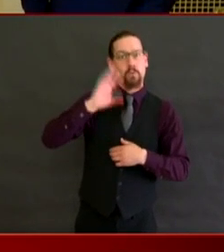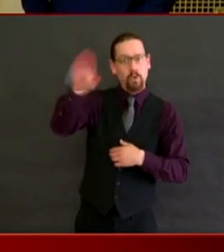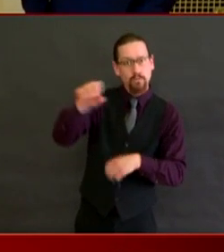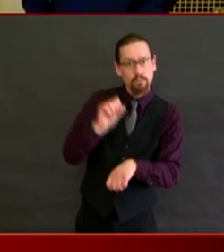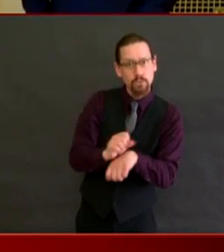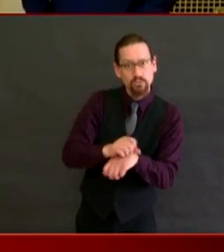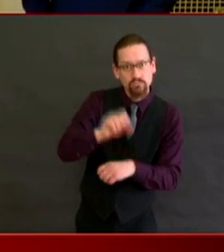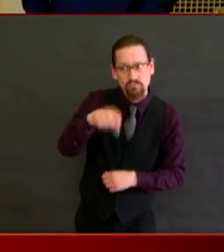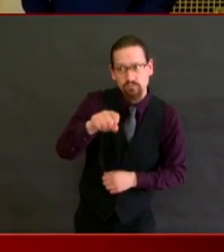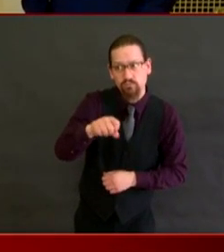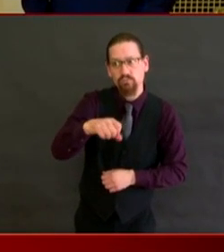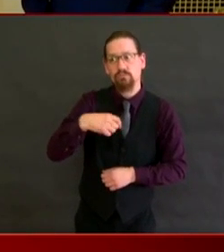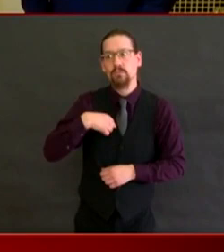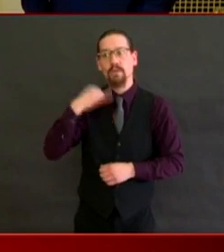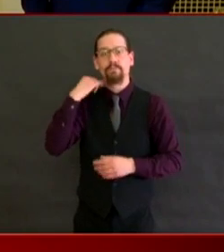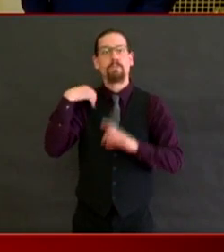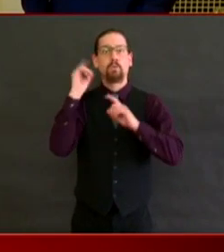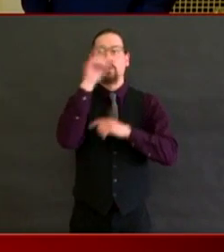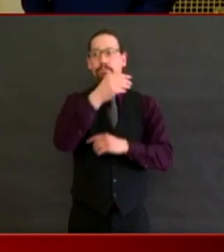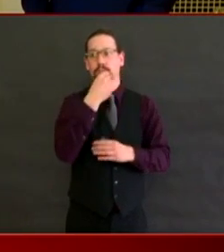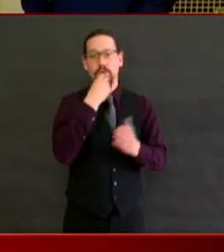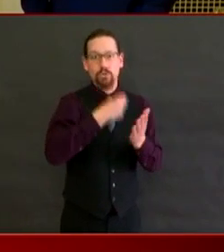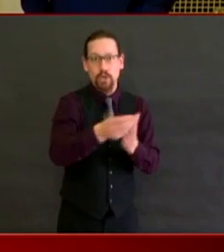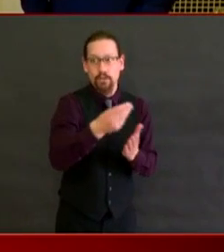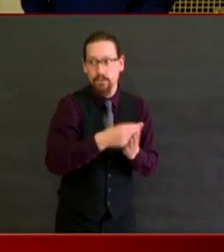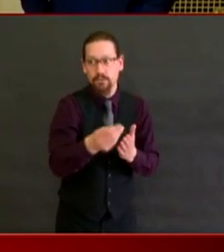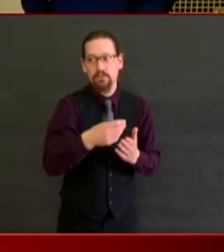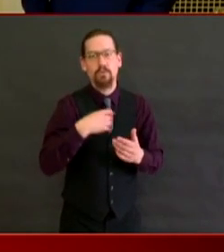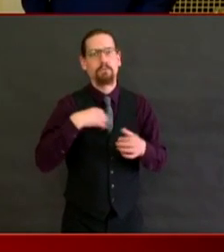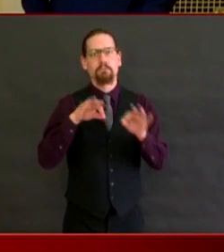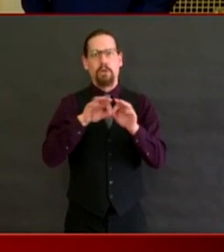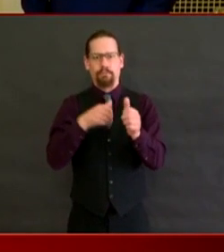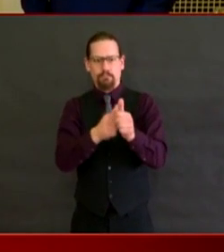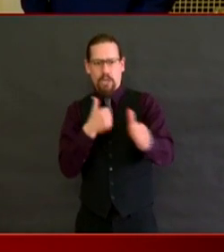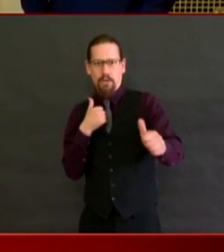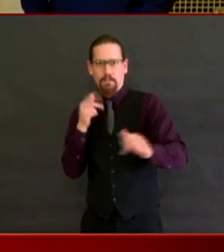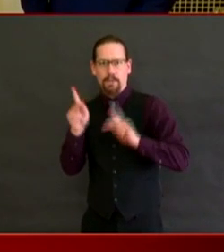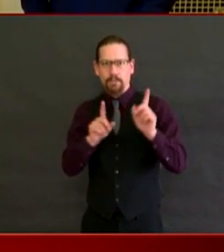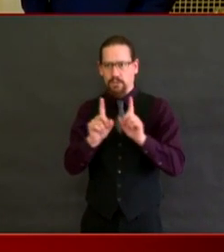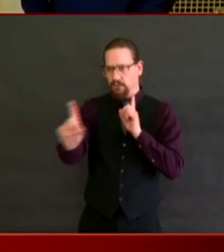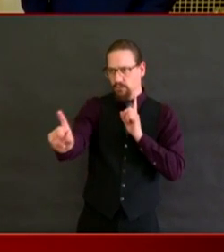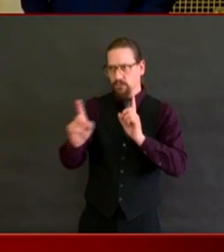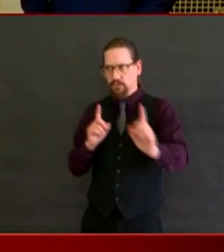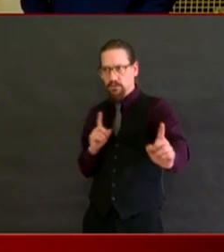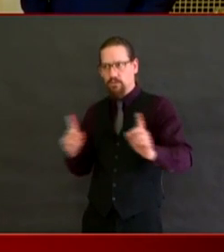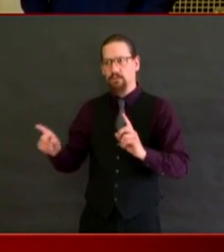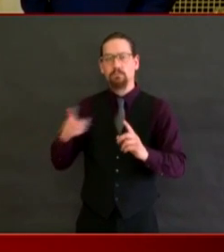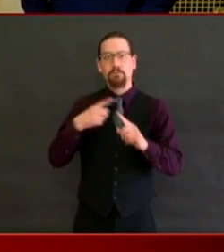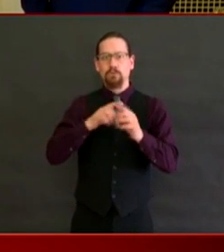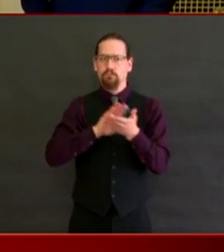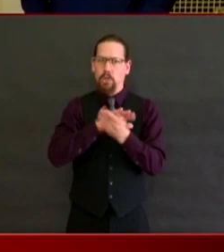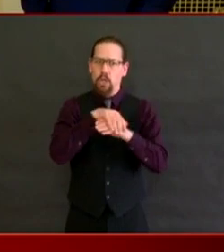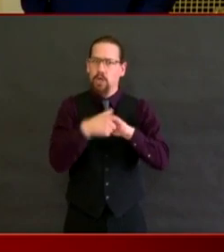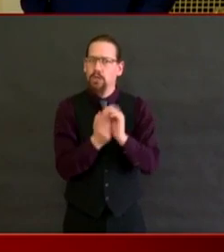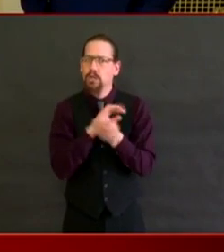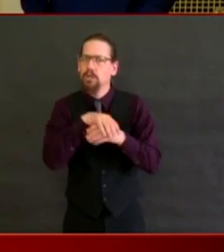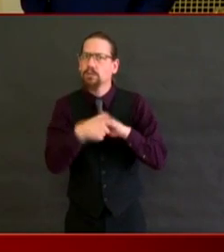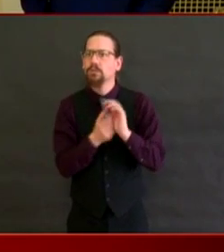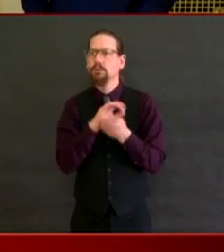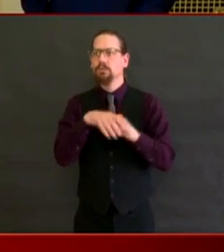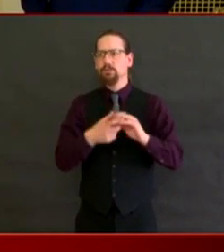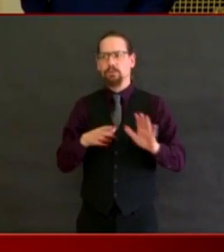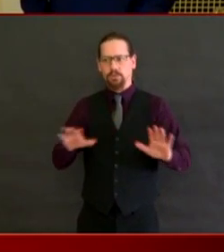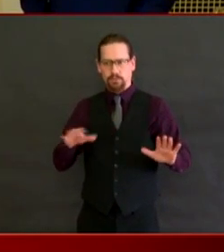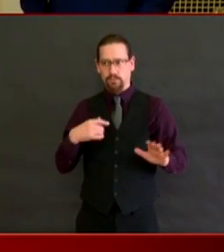folks, washing my hands constantly. Nobody's above the rules in this one, including myself. Also, on the face